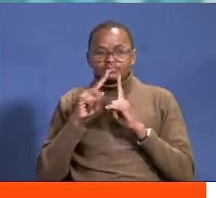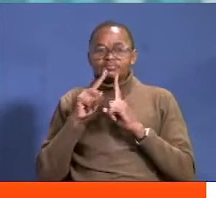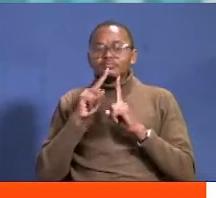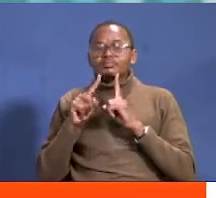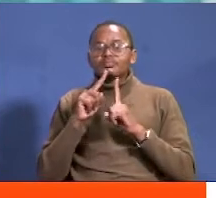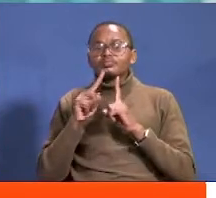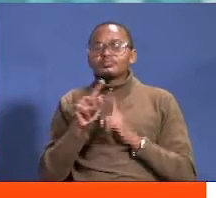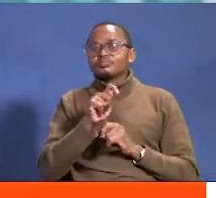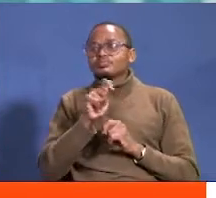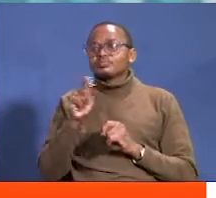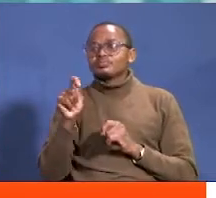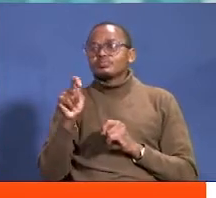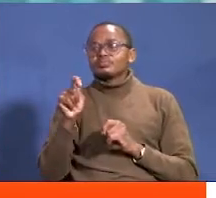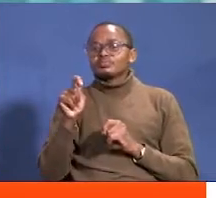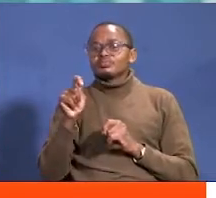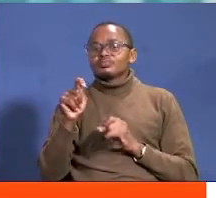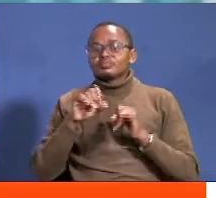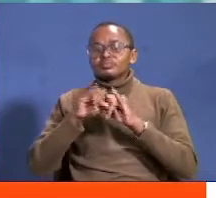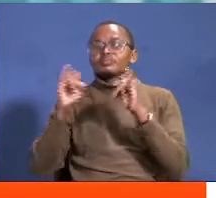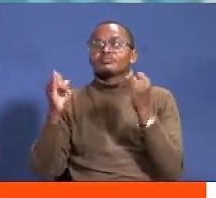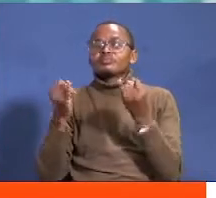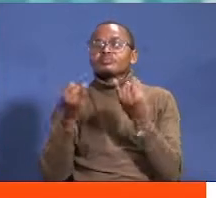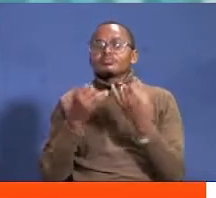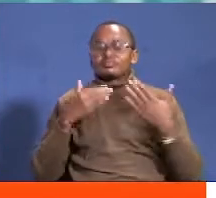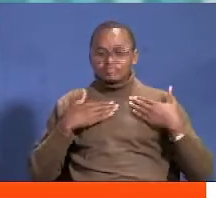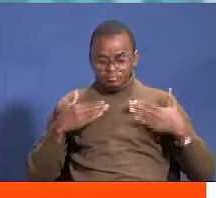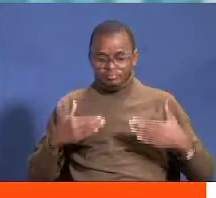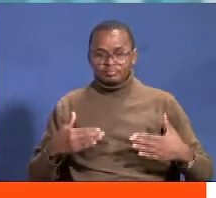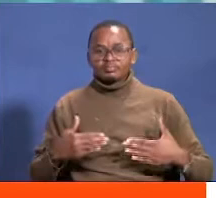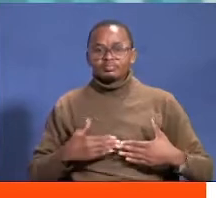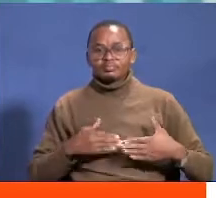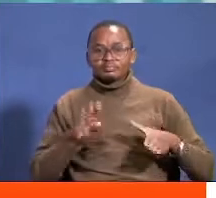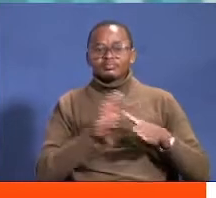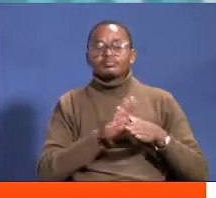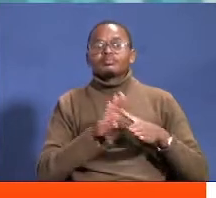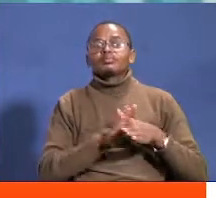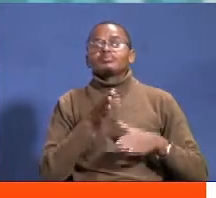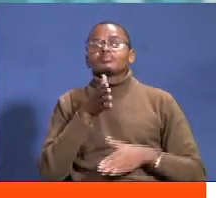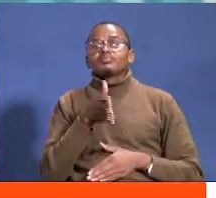about now the international body, that is now the international members of this.